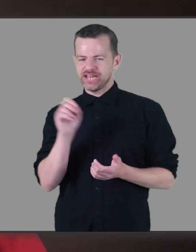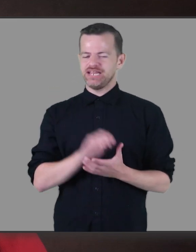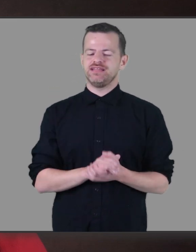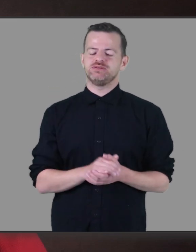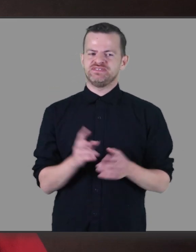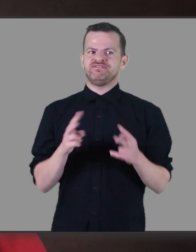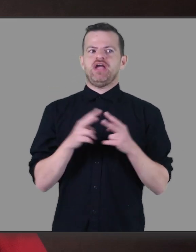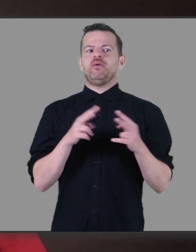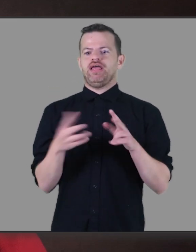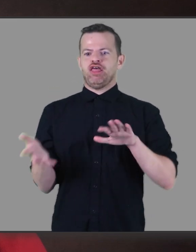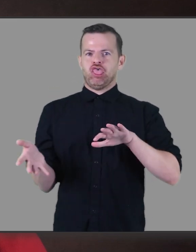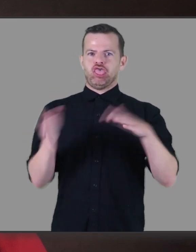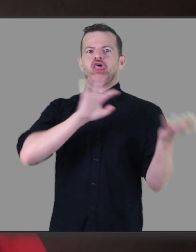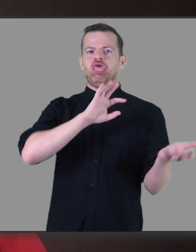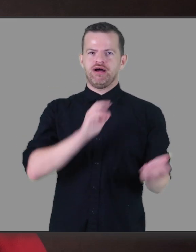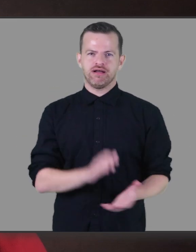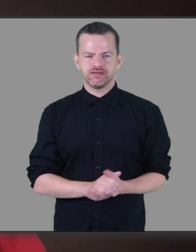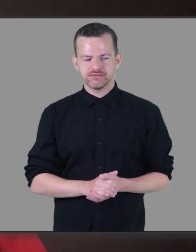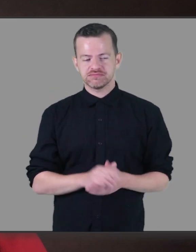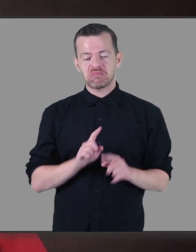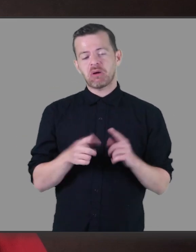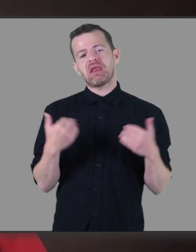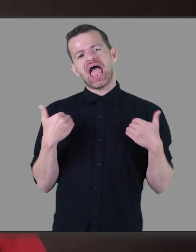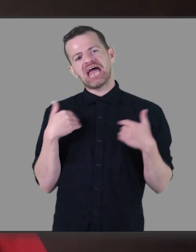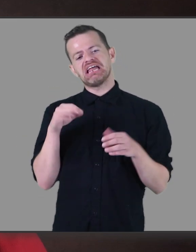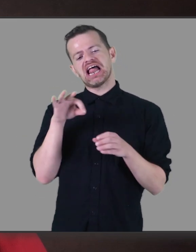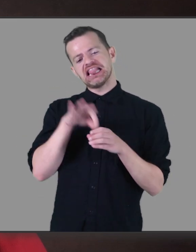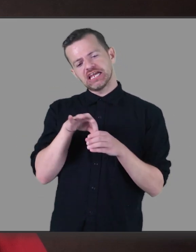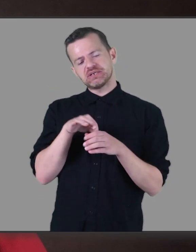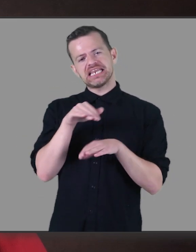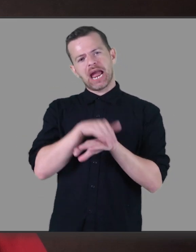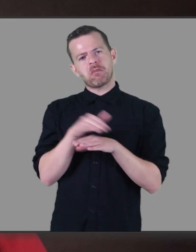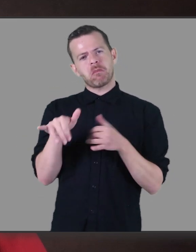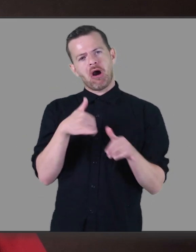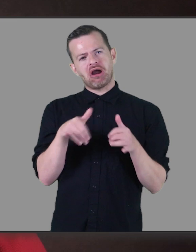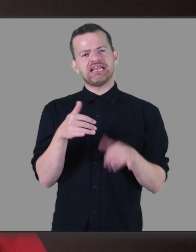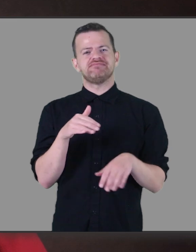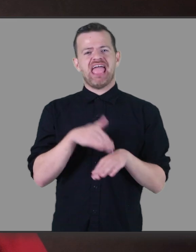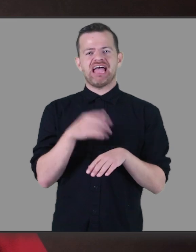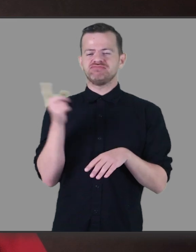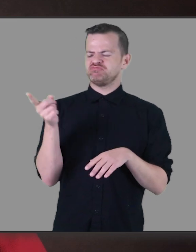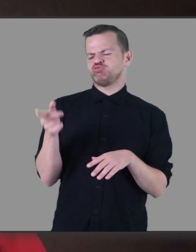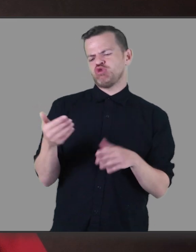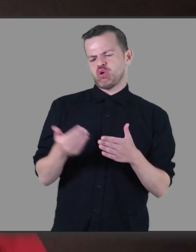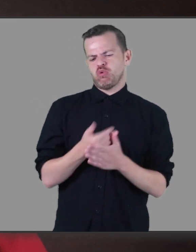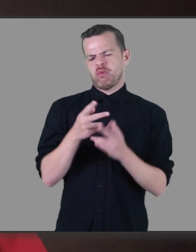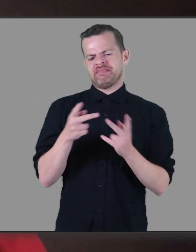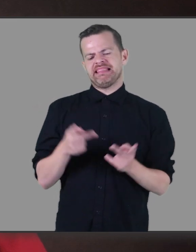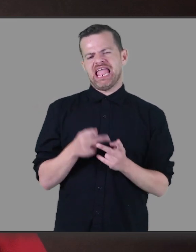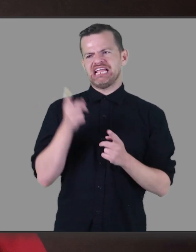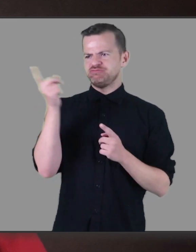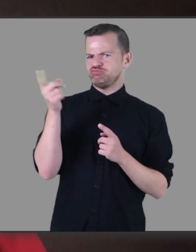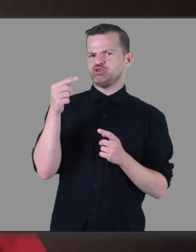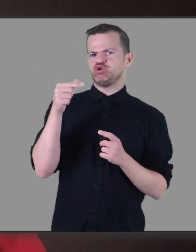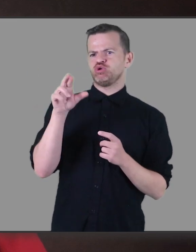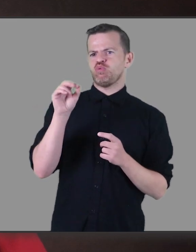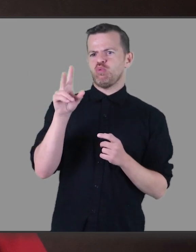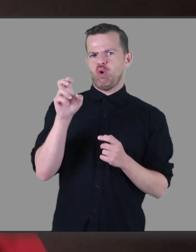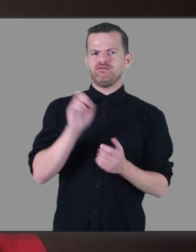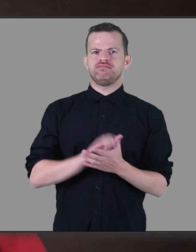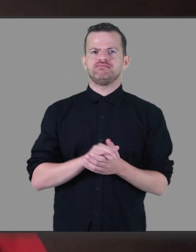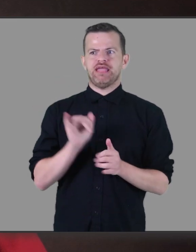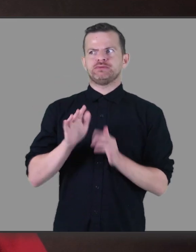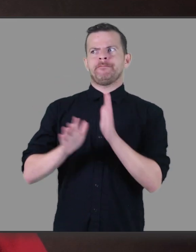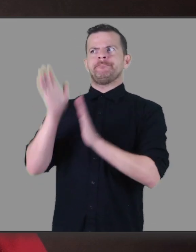was a very, very lopsided, but we had a election night party at this new place in the